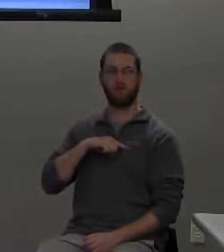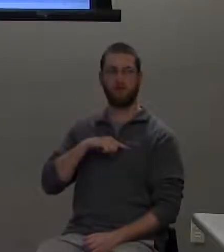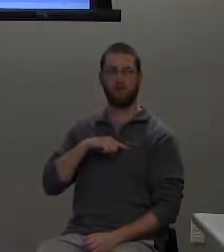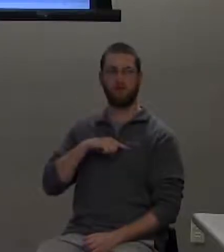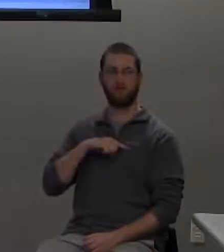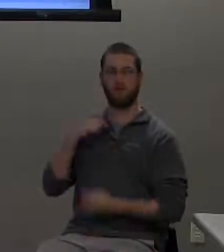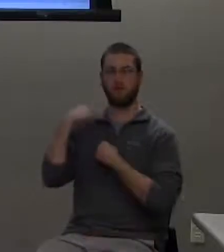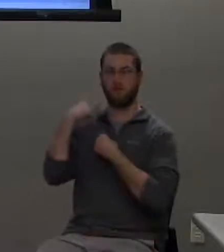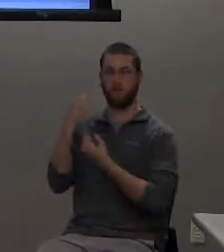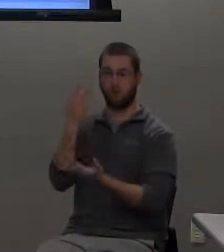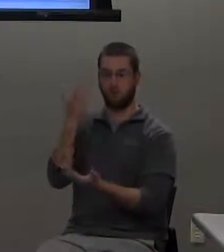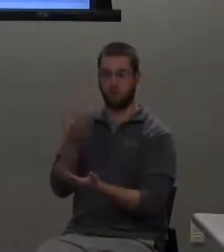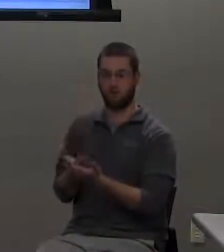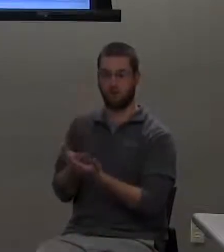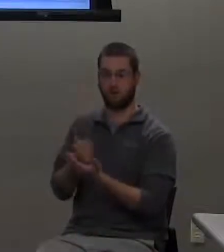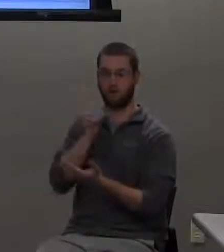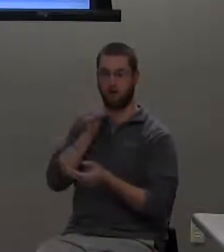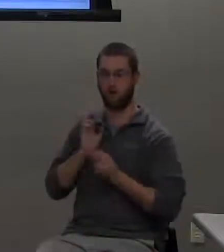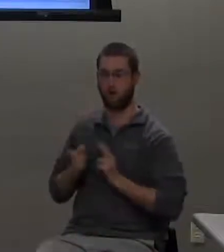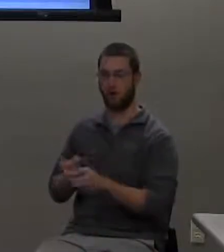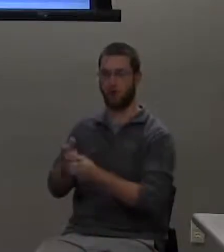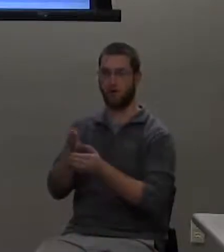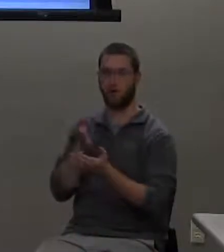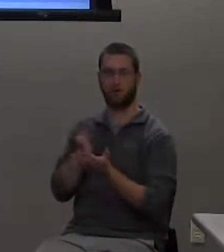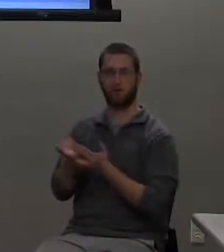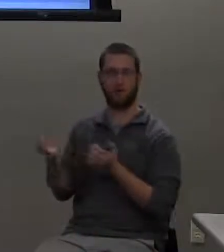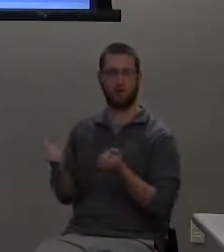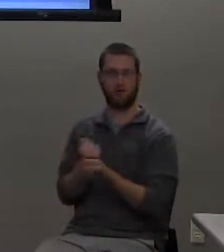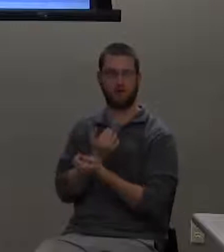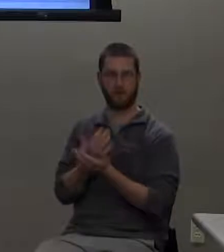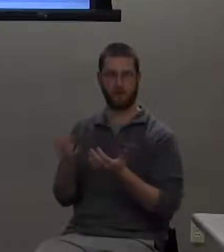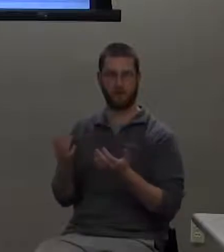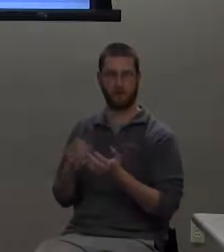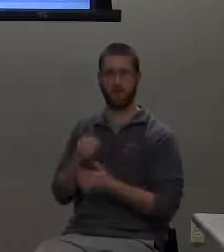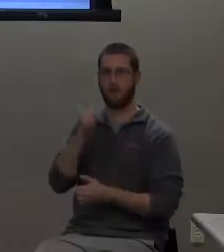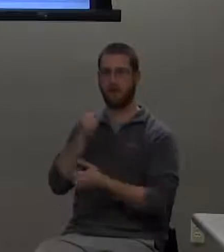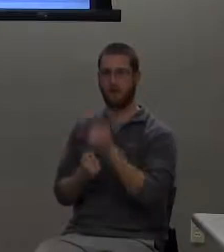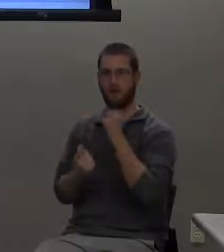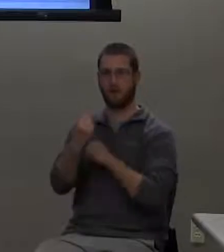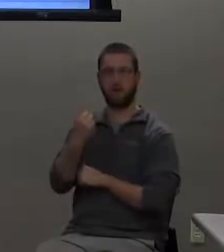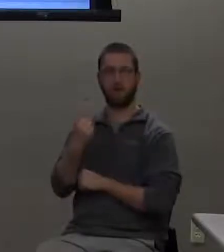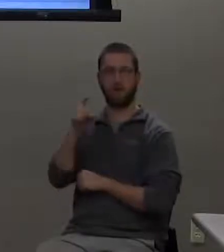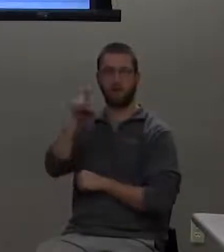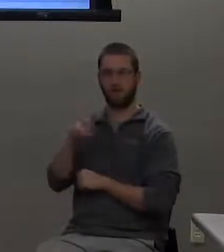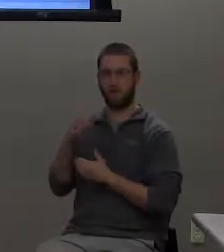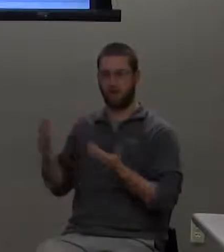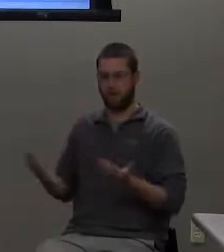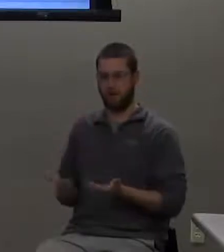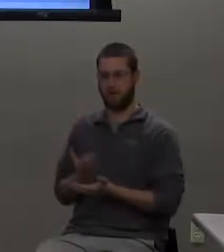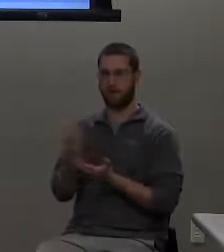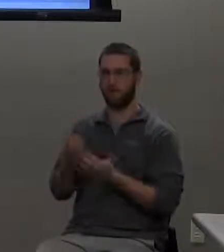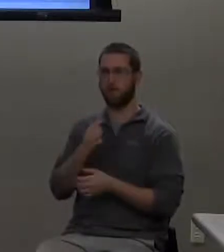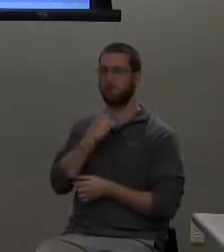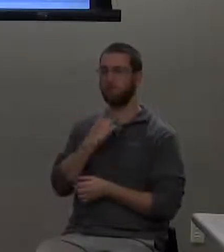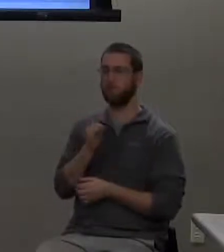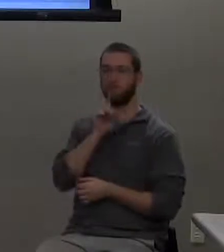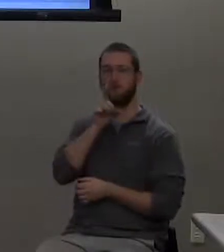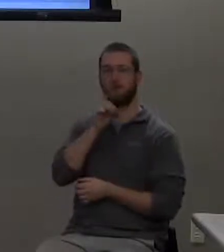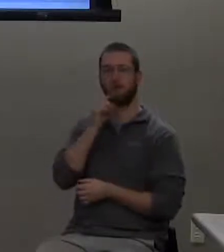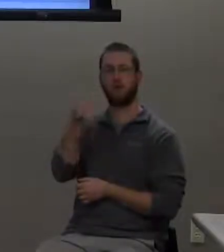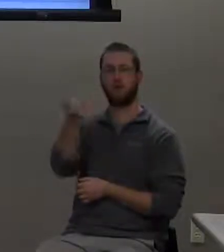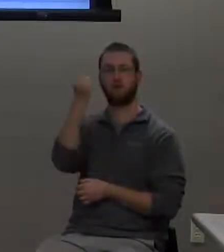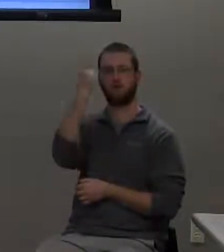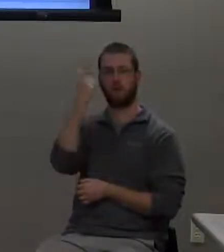We've gotten this far. Let's not rush through this. You know, but everybody should be here to really understand, because this